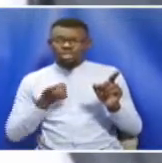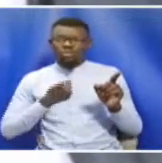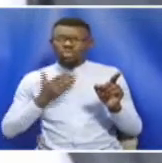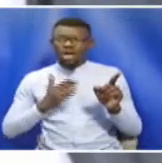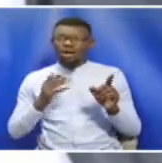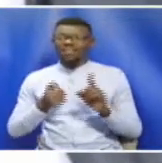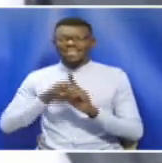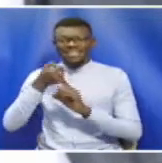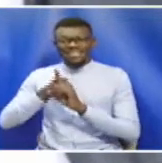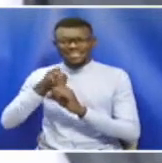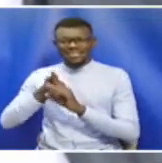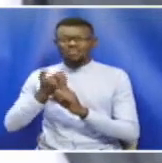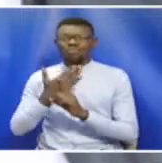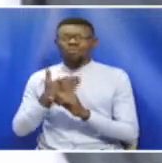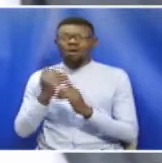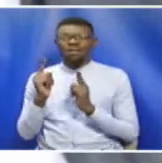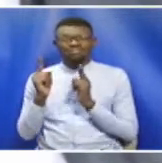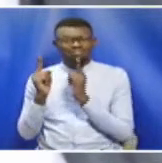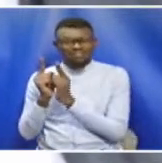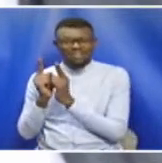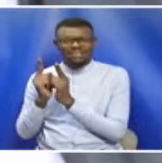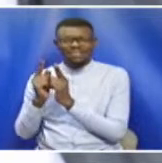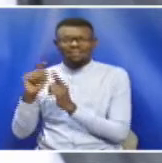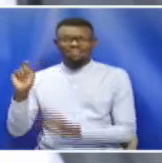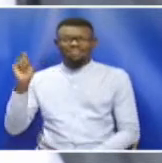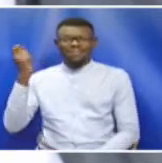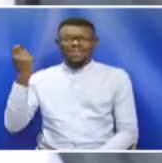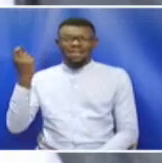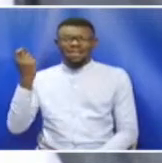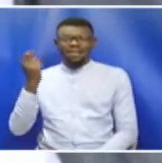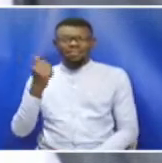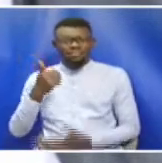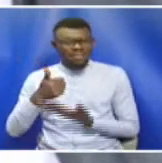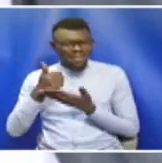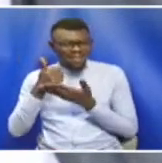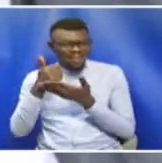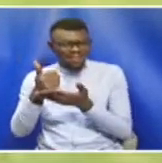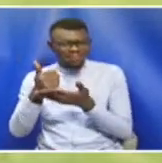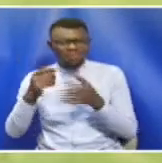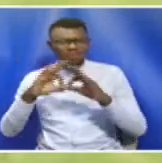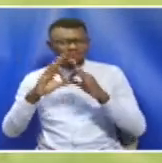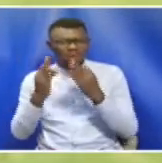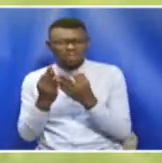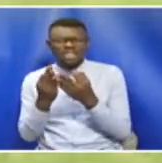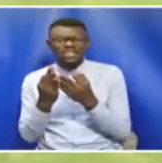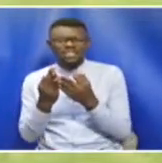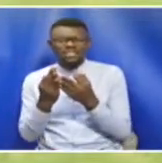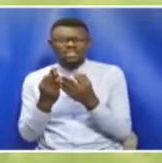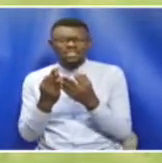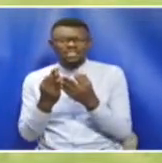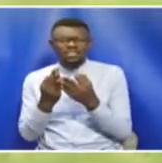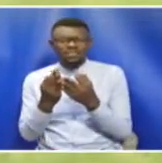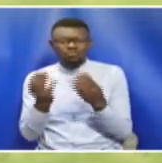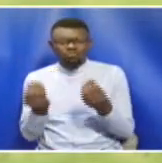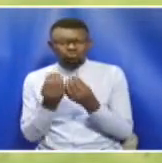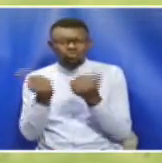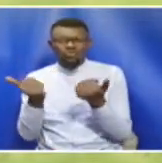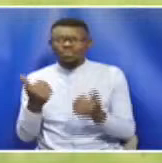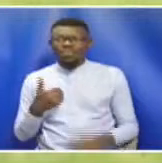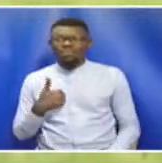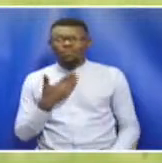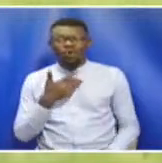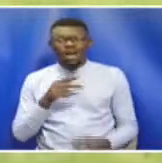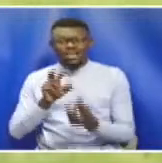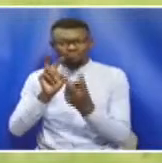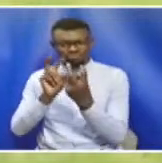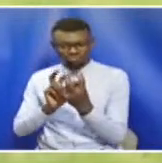with the head of state that she believes will bring closure to the family. If you would like to have a one-on-one chat just to know